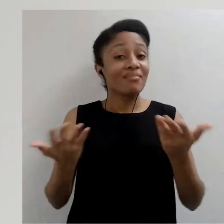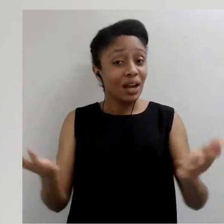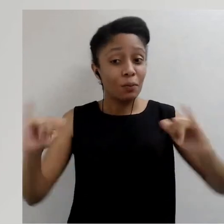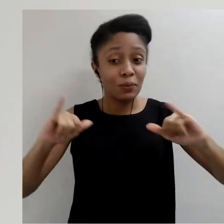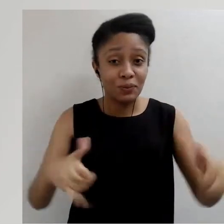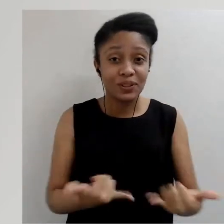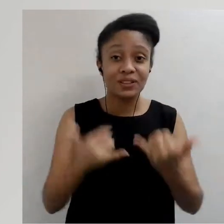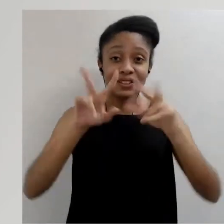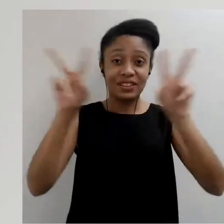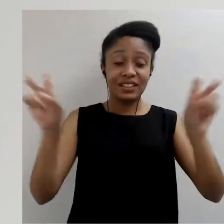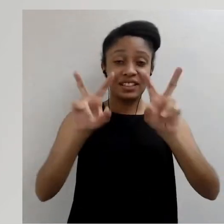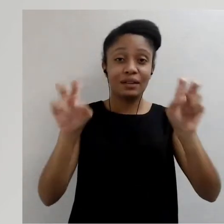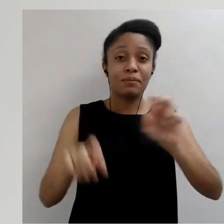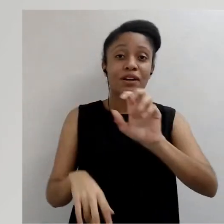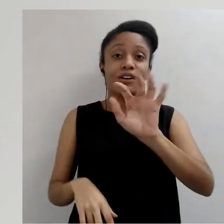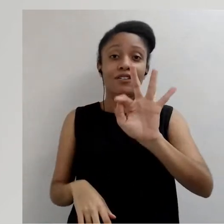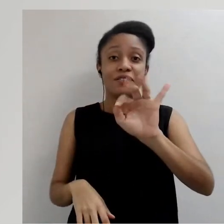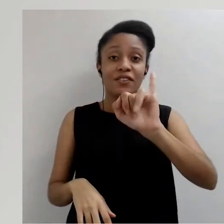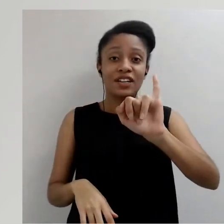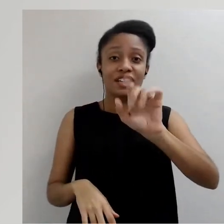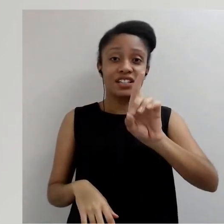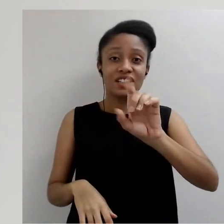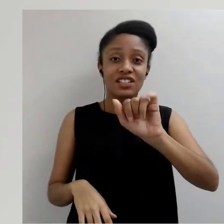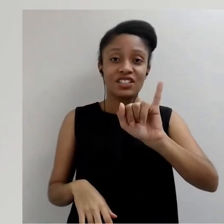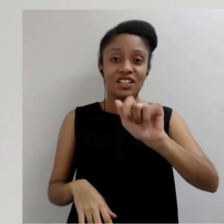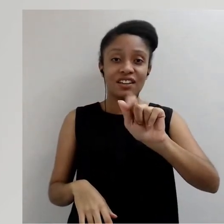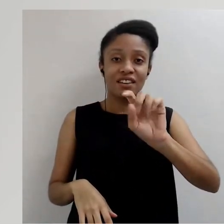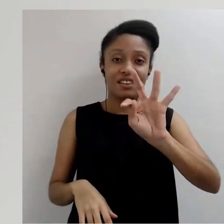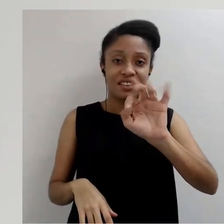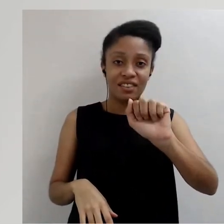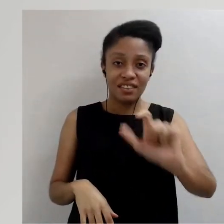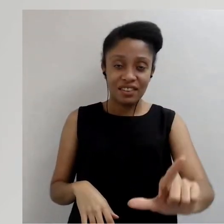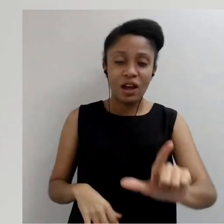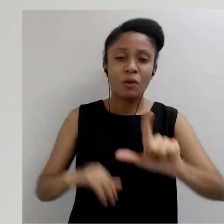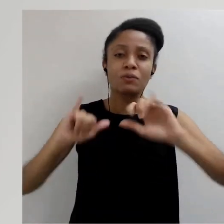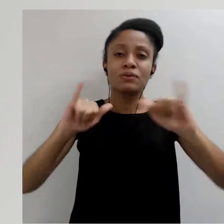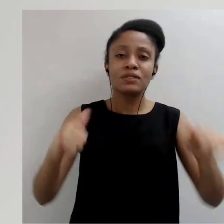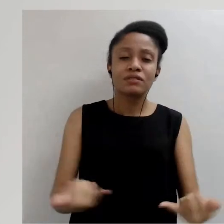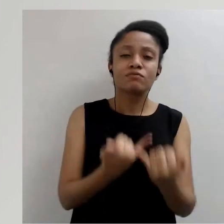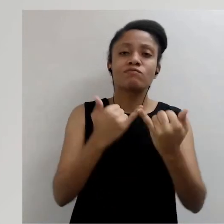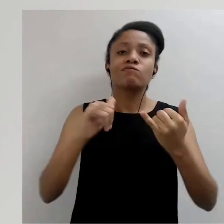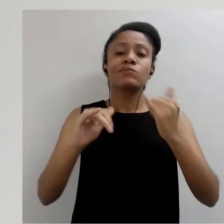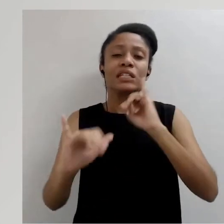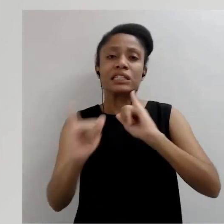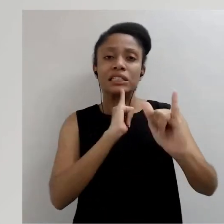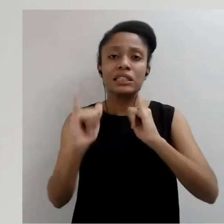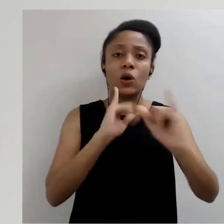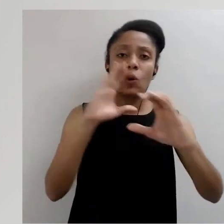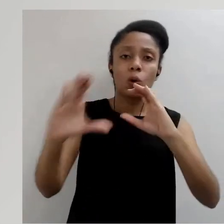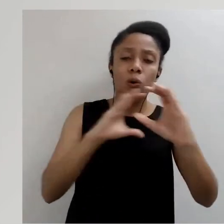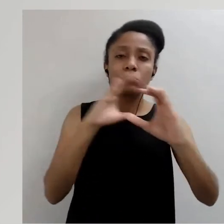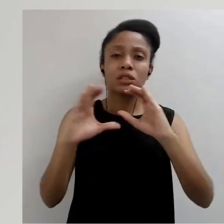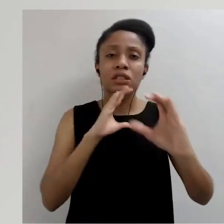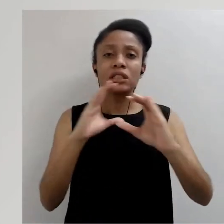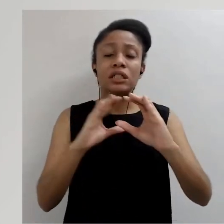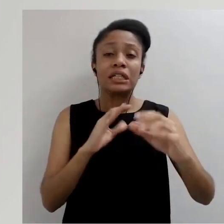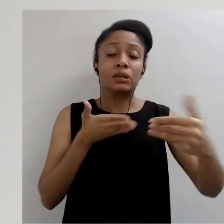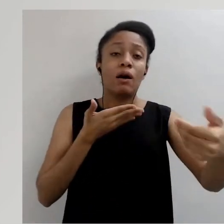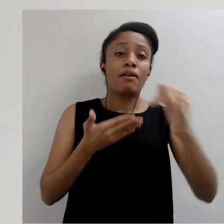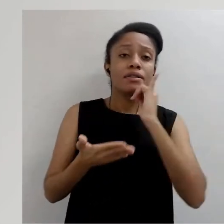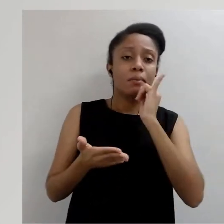Going in this digital subject, using digital platforms to communicate with the client implies